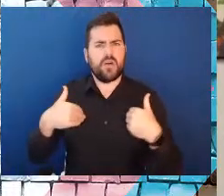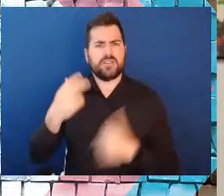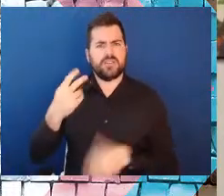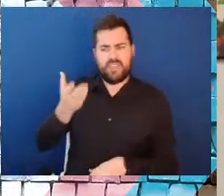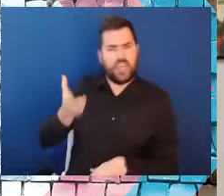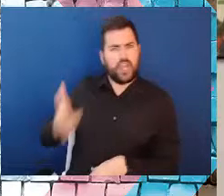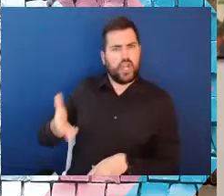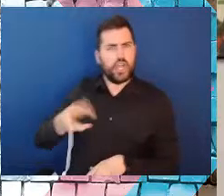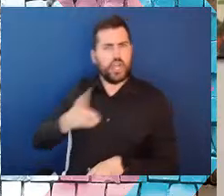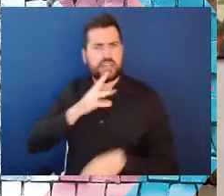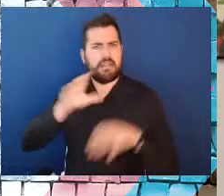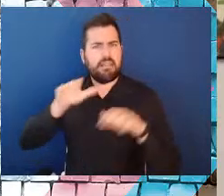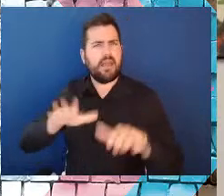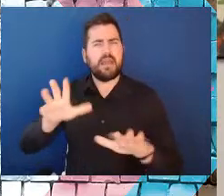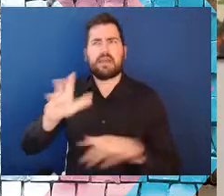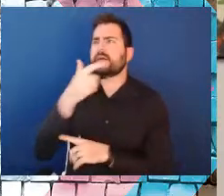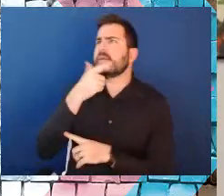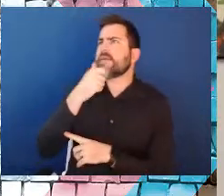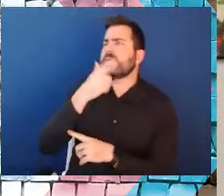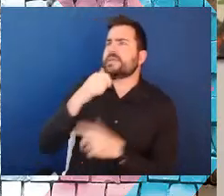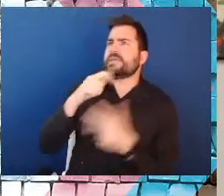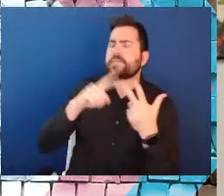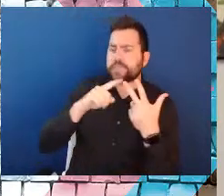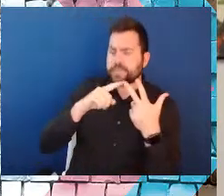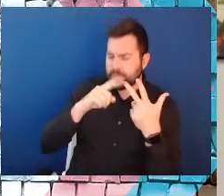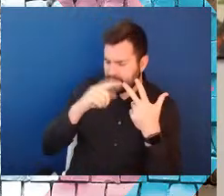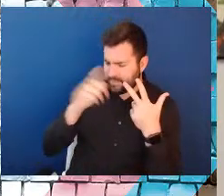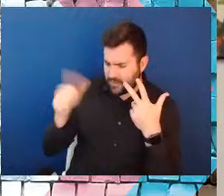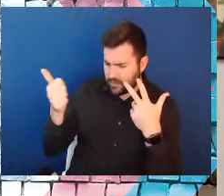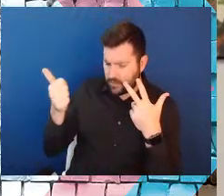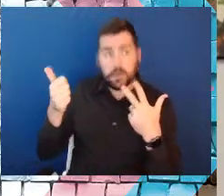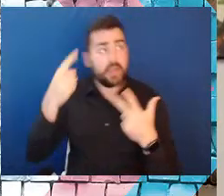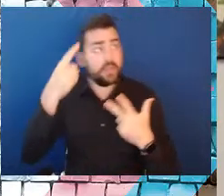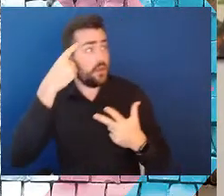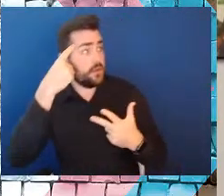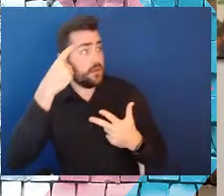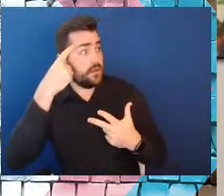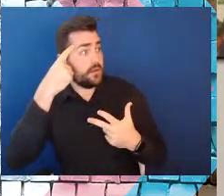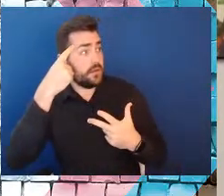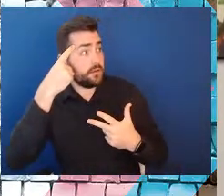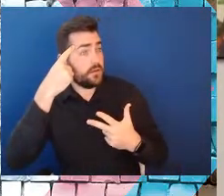day? I think there was a sloth.